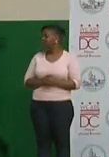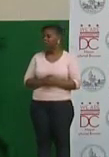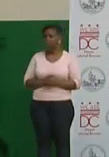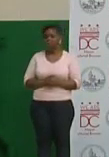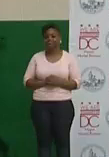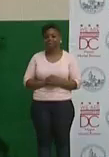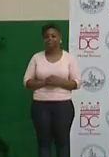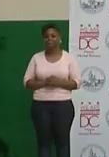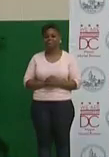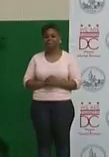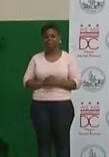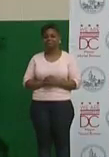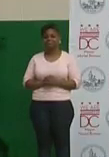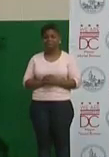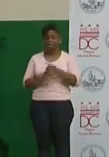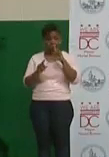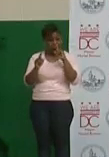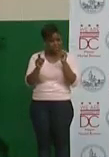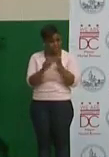Complex.